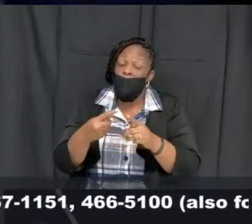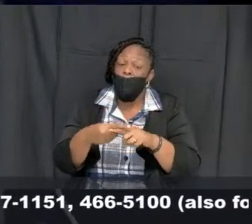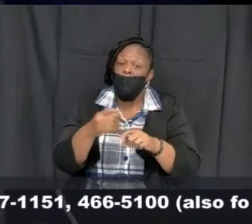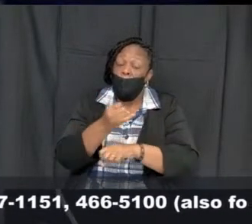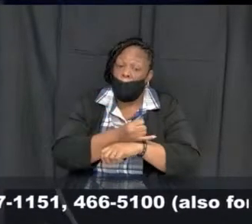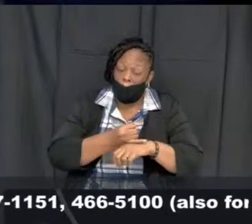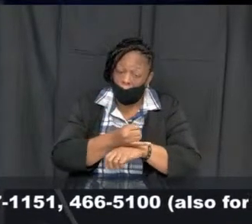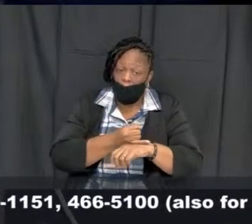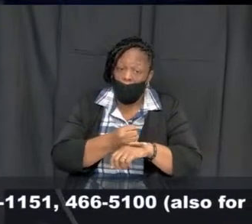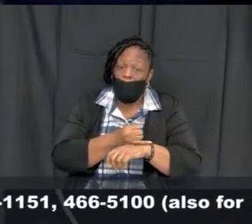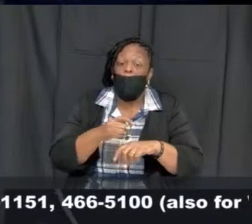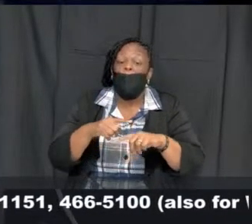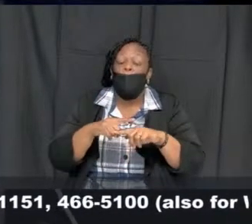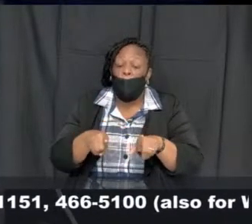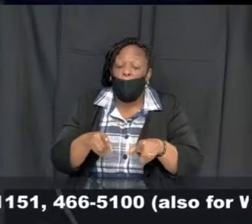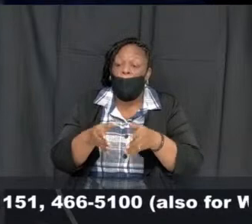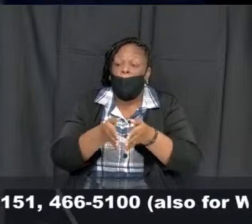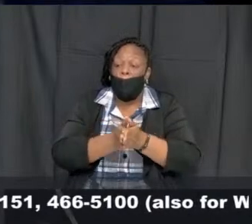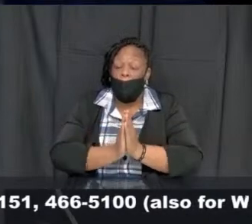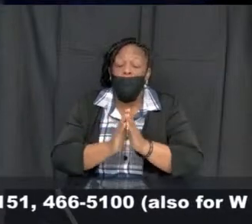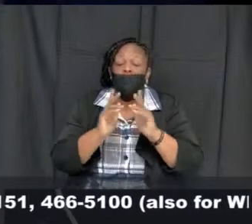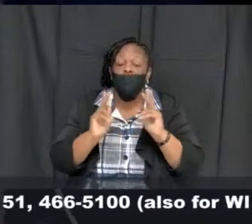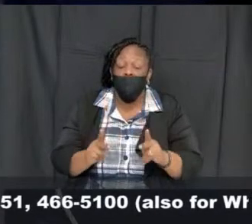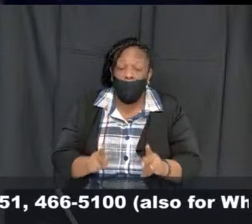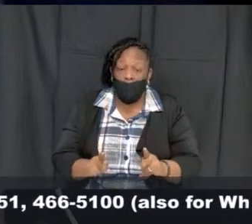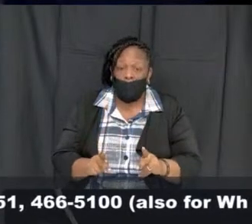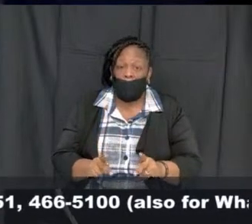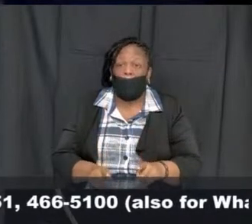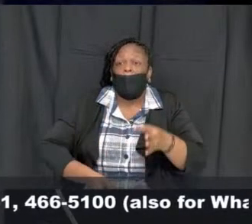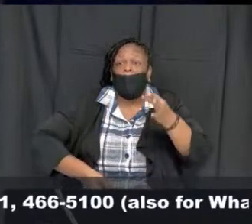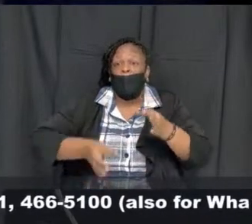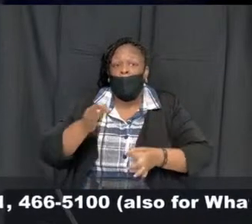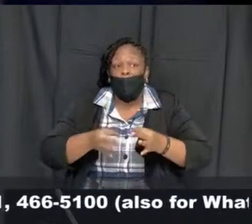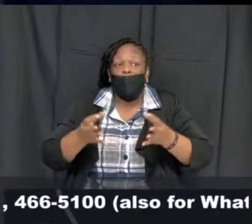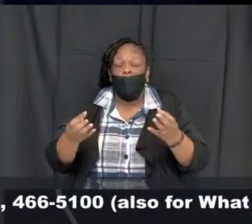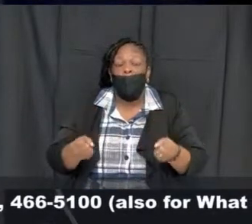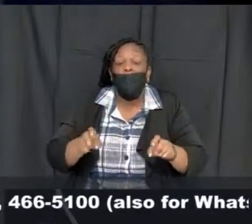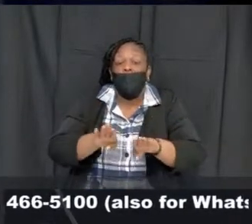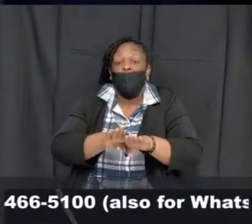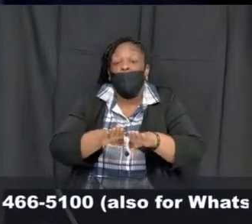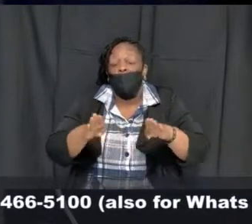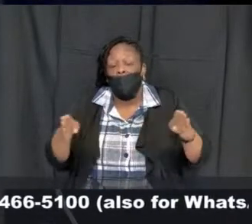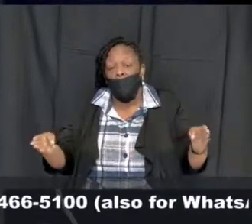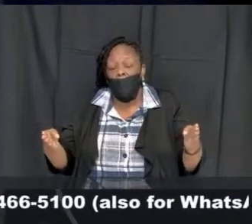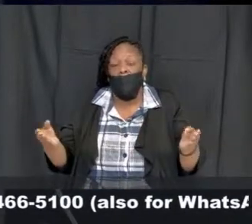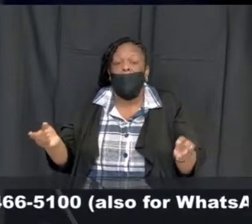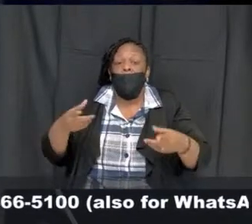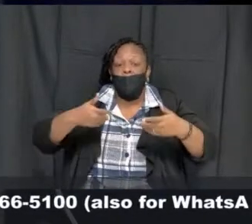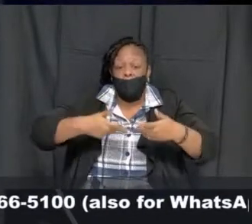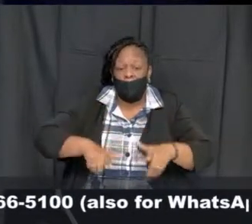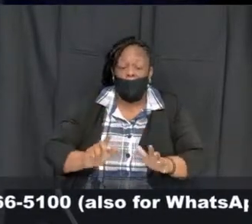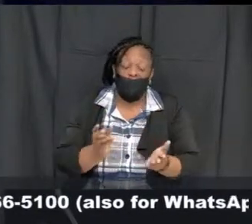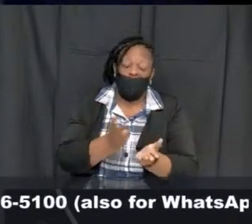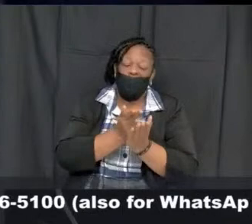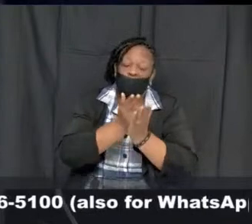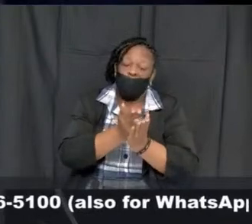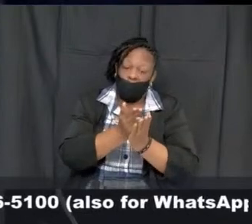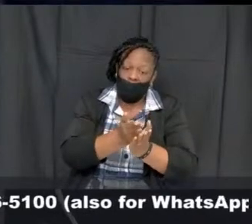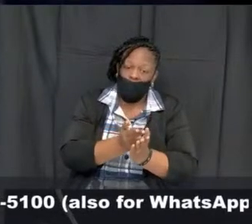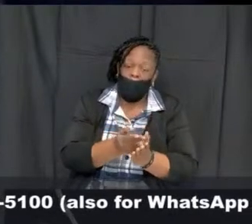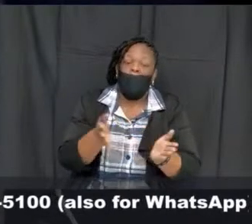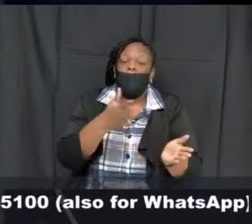figure, but I believe I think it's 30% lower than revenue collected in 2019, and